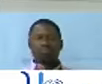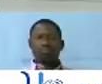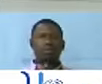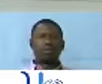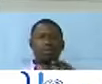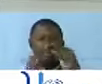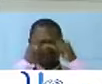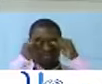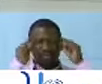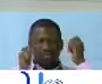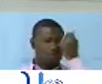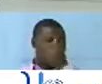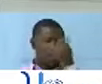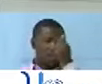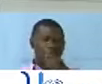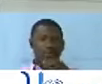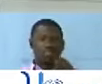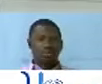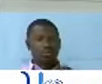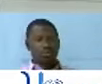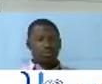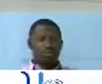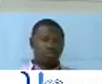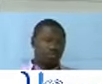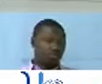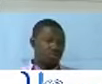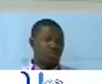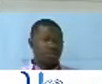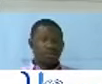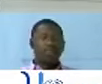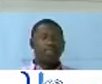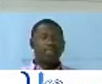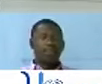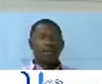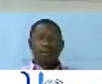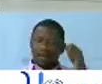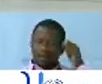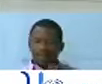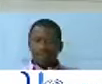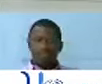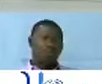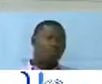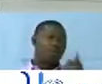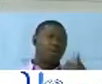Oman Jai was there. Oman Jai. And I remember Ibranke Jane.